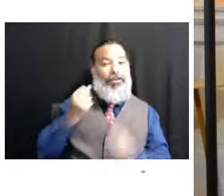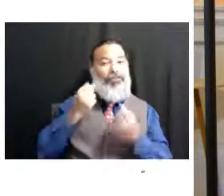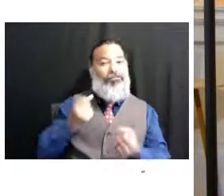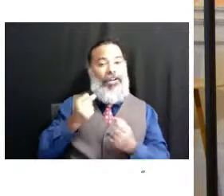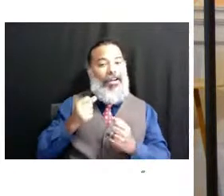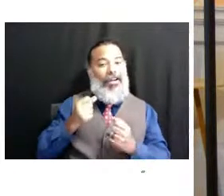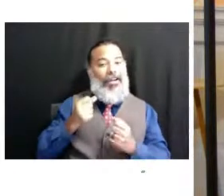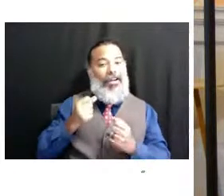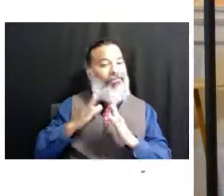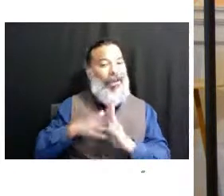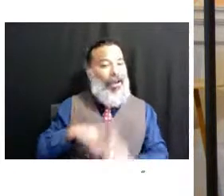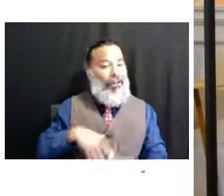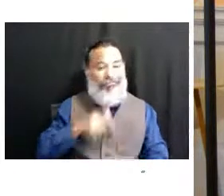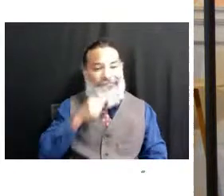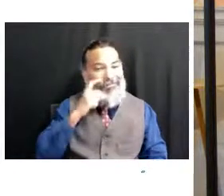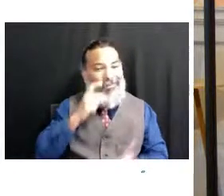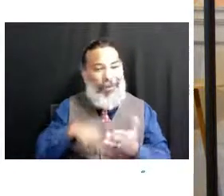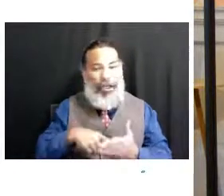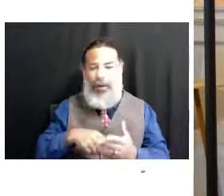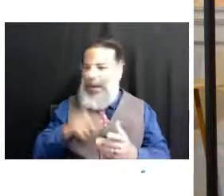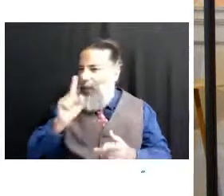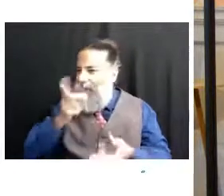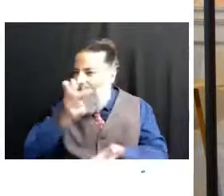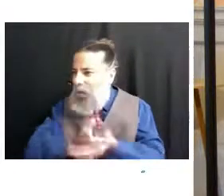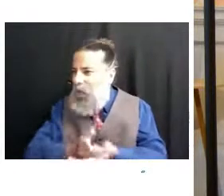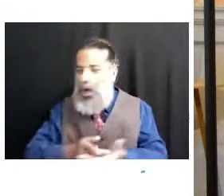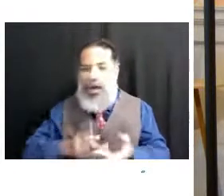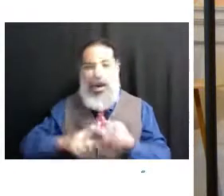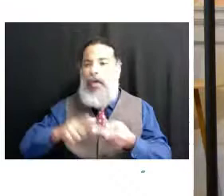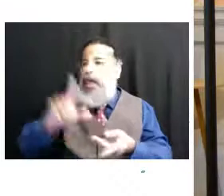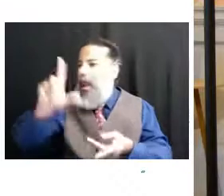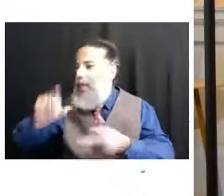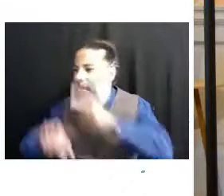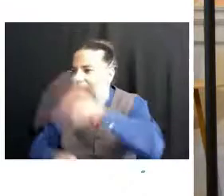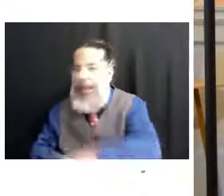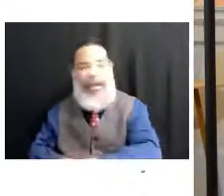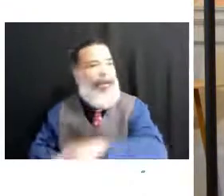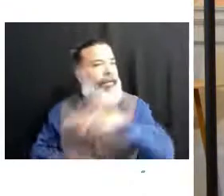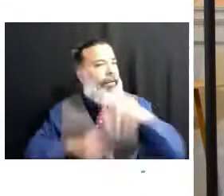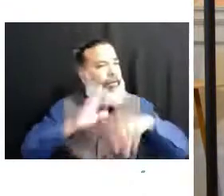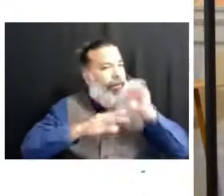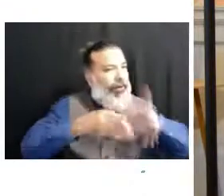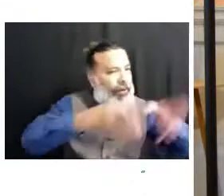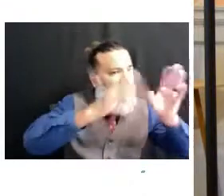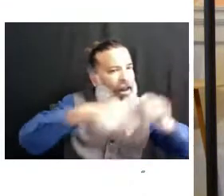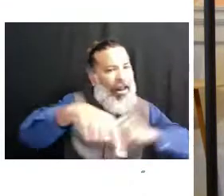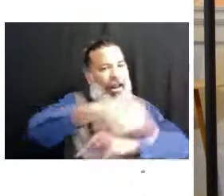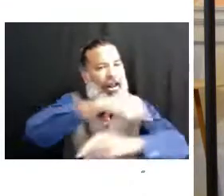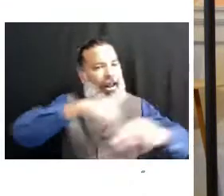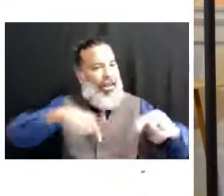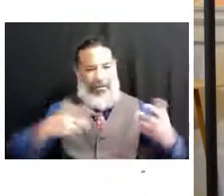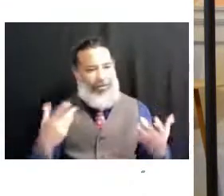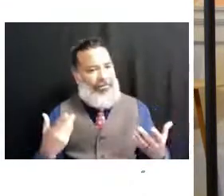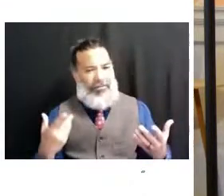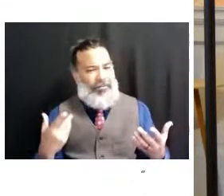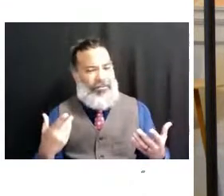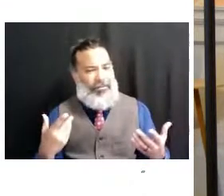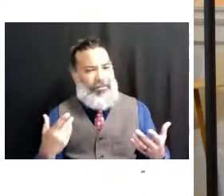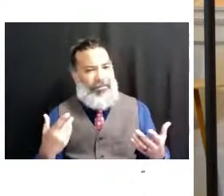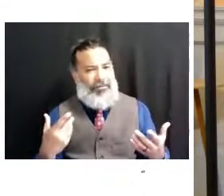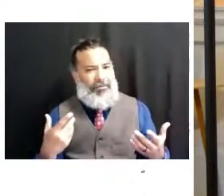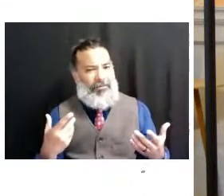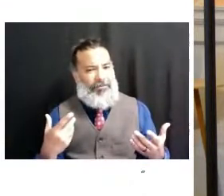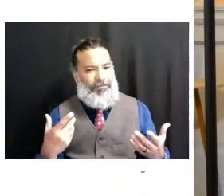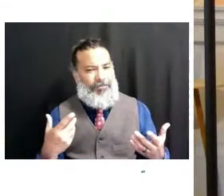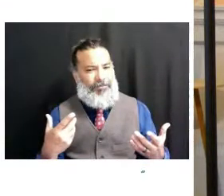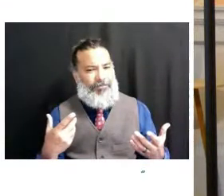hardly notice it. We're looking, where are we going to park? And there's the library over there, and there are all these buildings around it. And I think